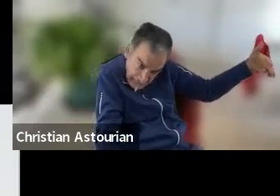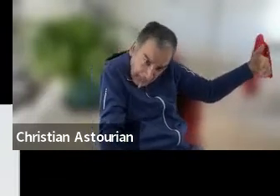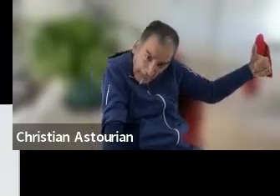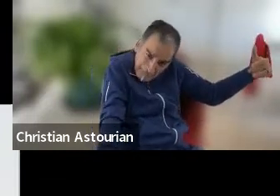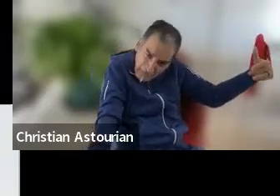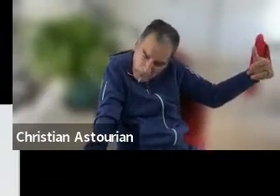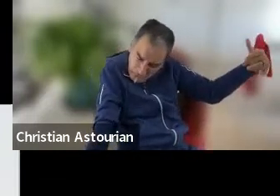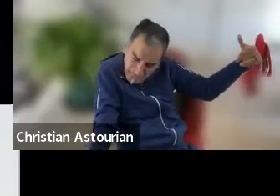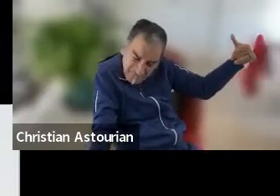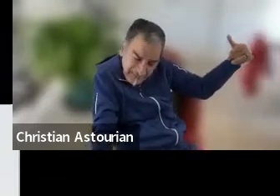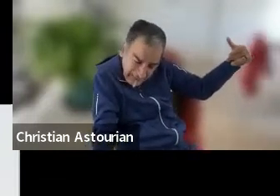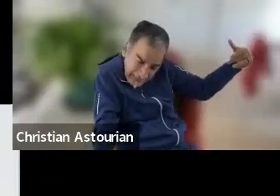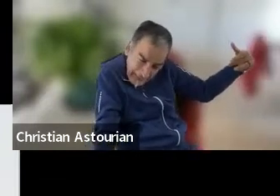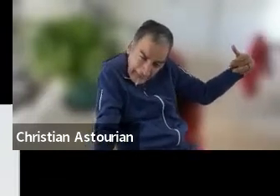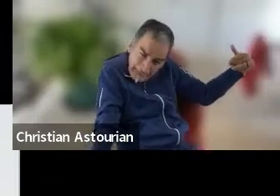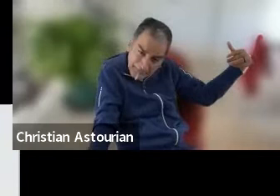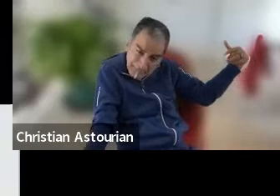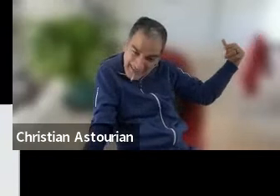created because of the